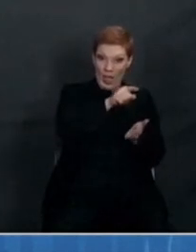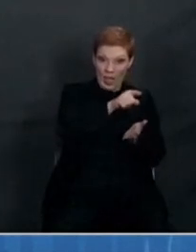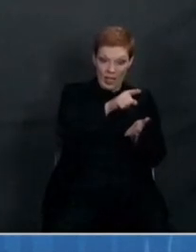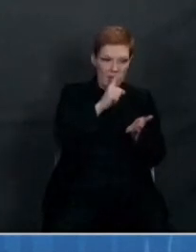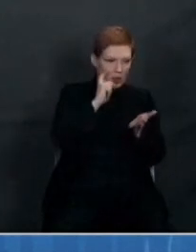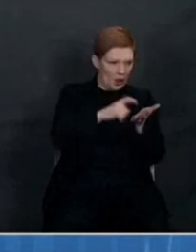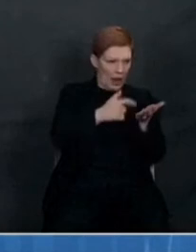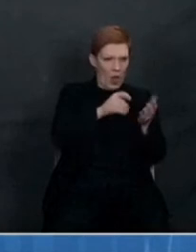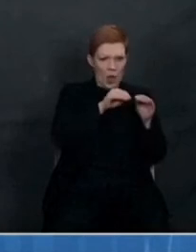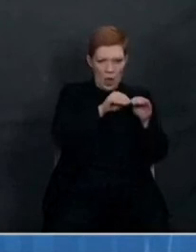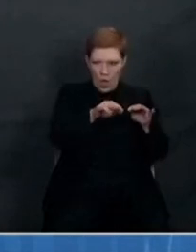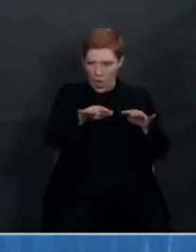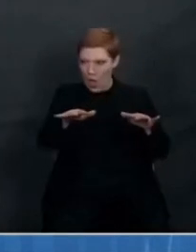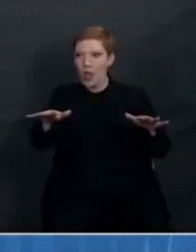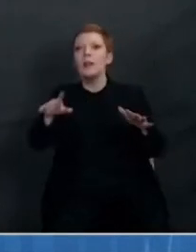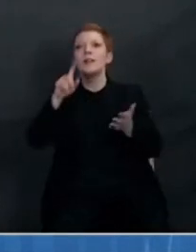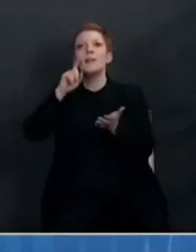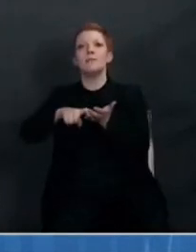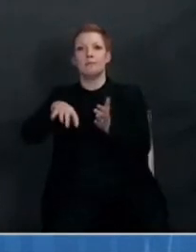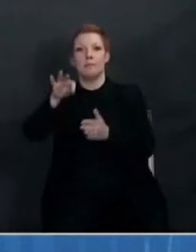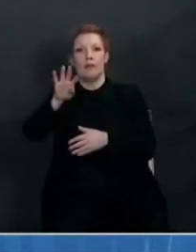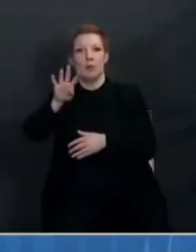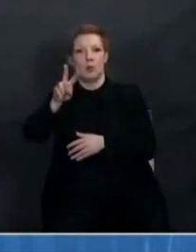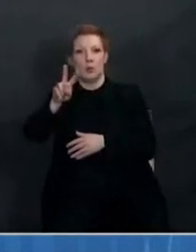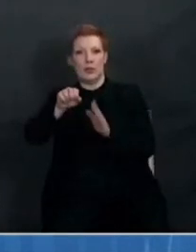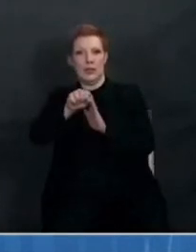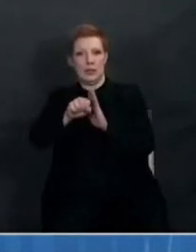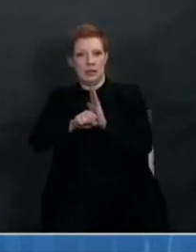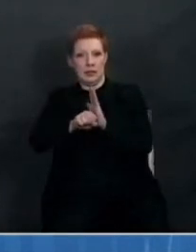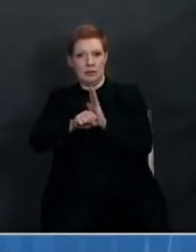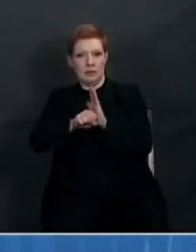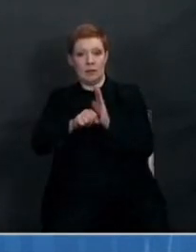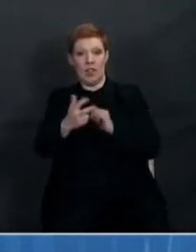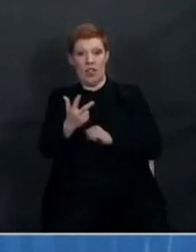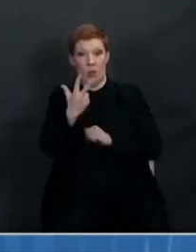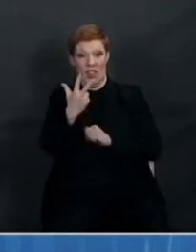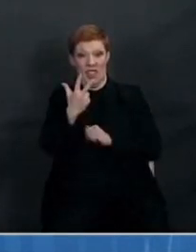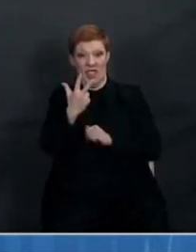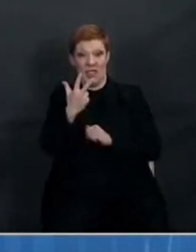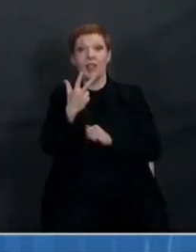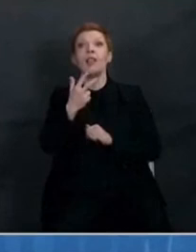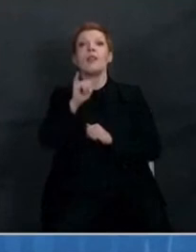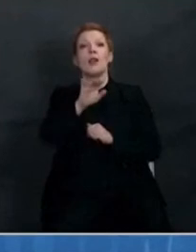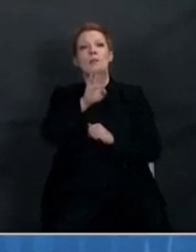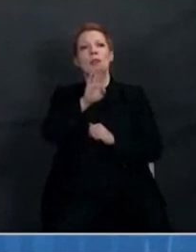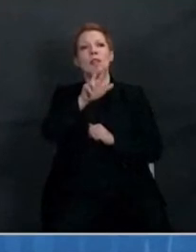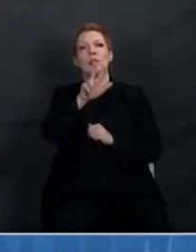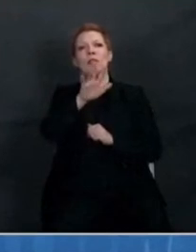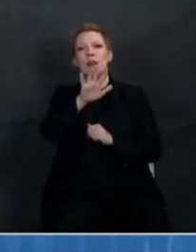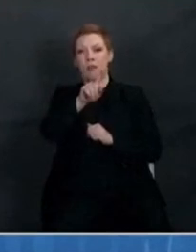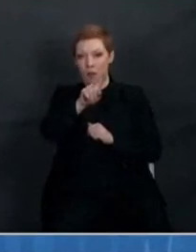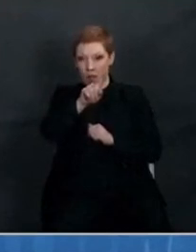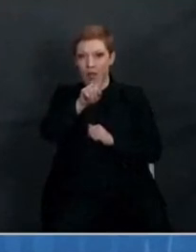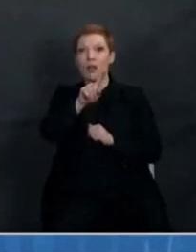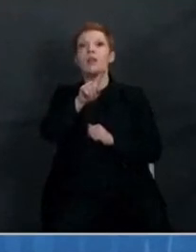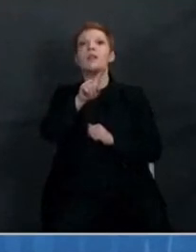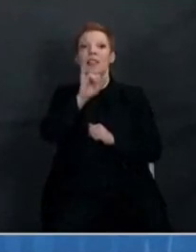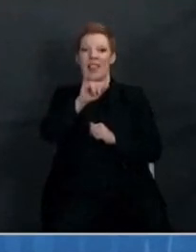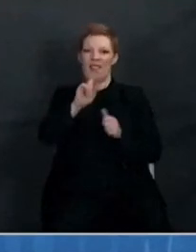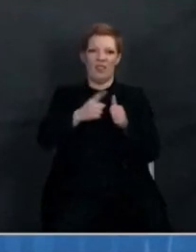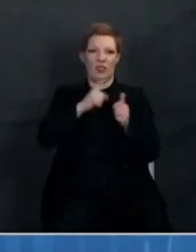detected in 32 states. Three of the cases are the B.1.351 variant, first detected in South